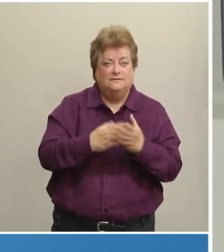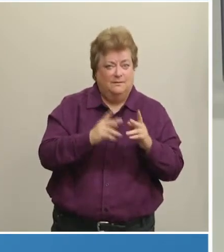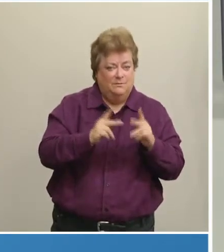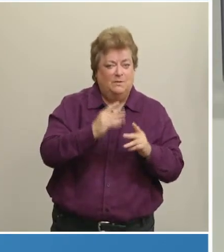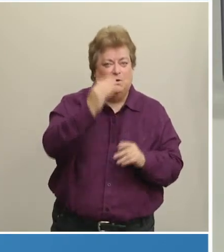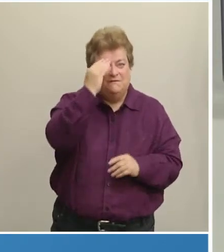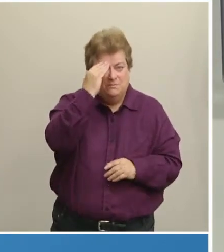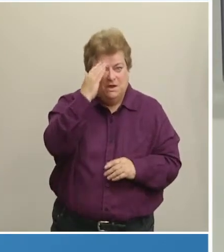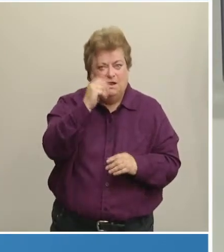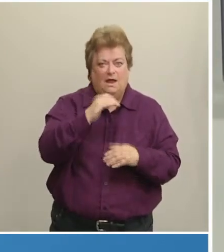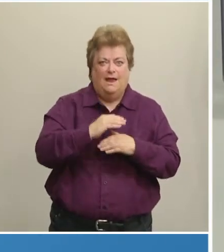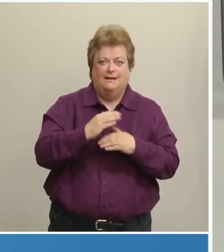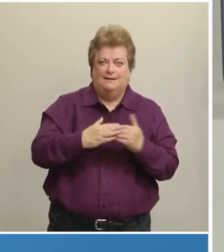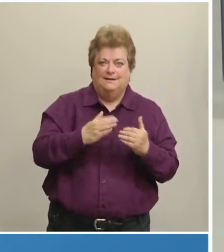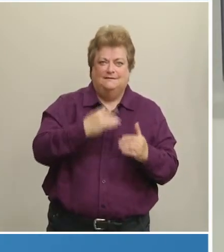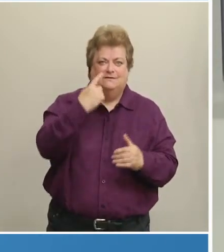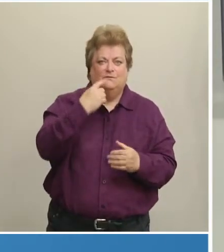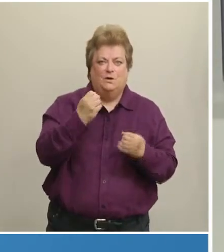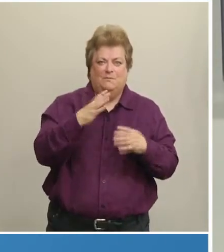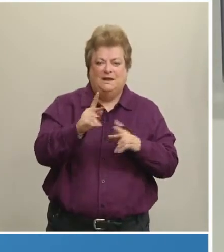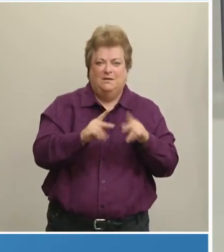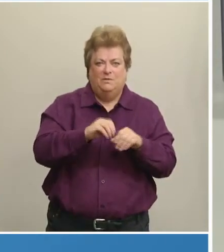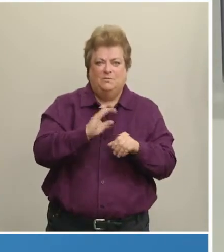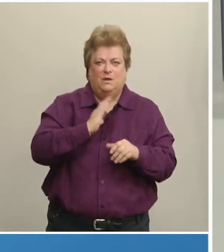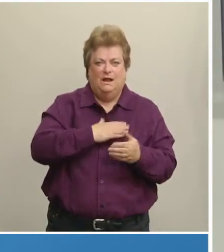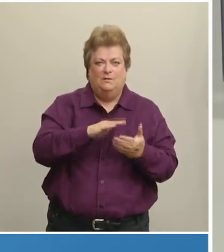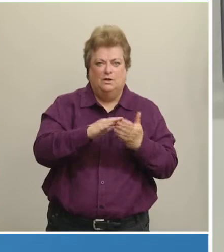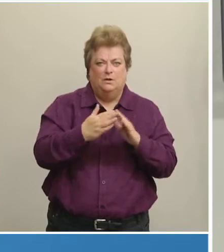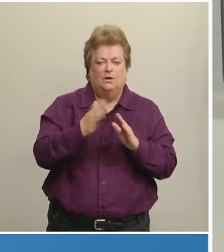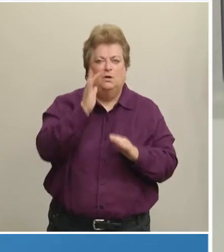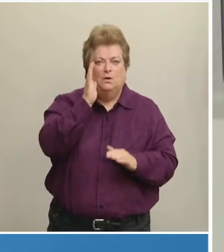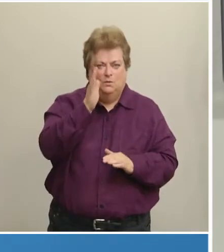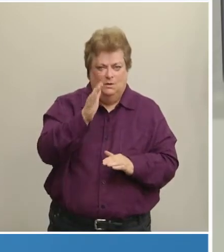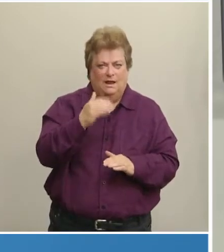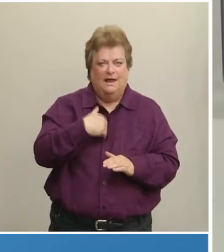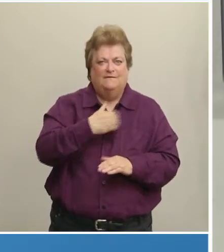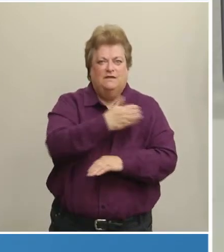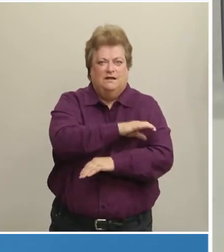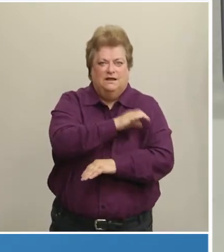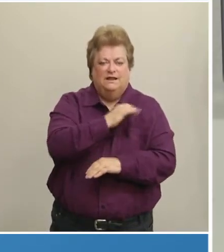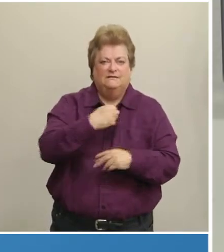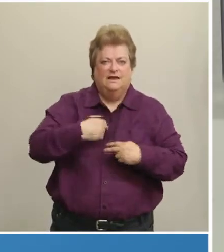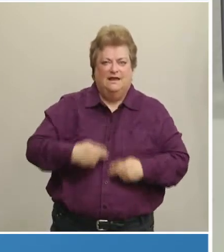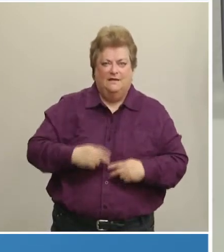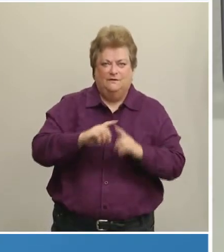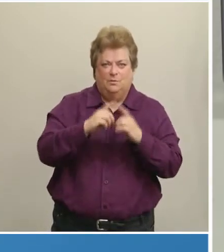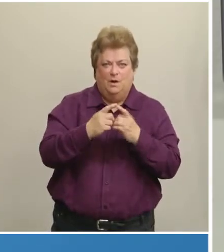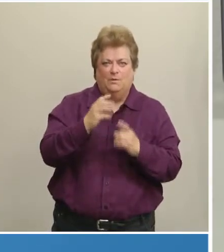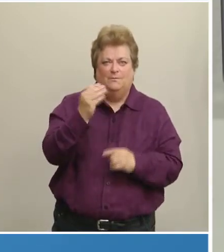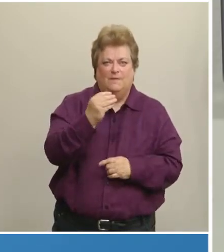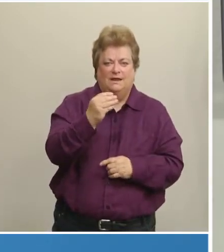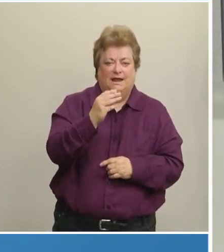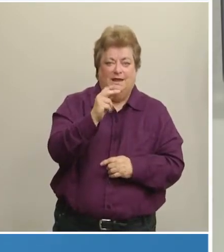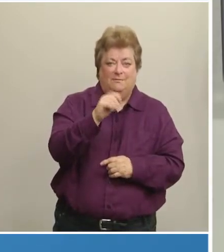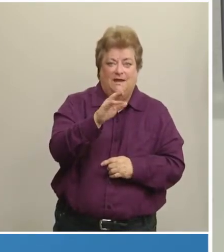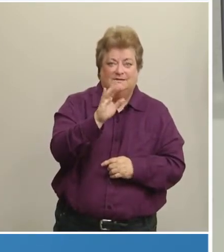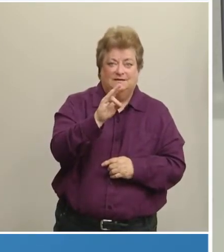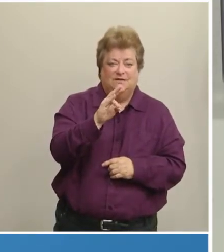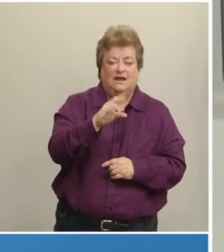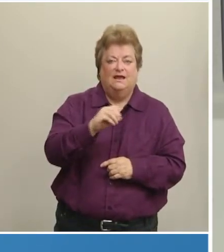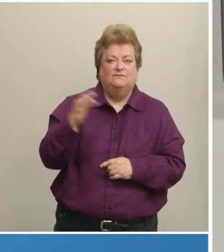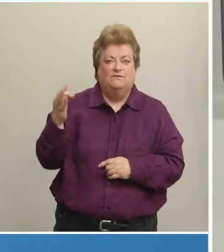for many people in our community. We'll host clinics at the health department on Monday, May 17th and Friday,